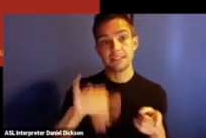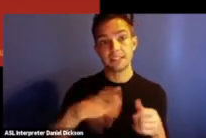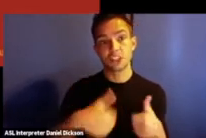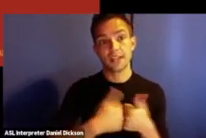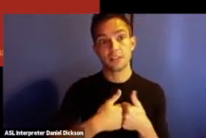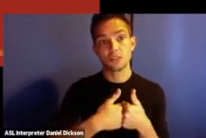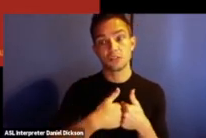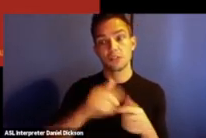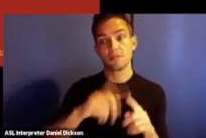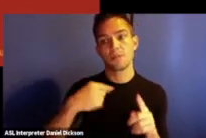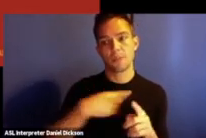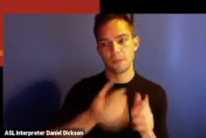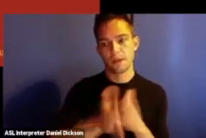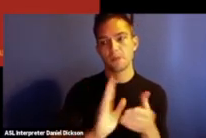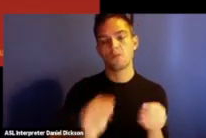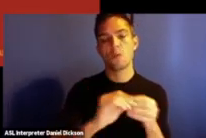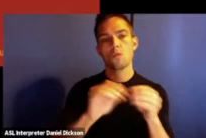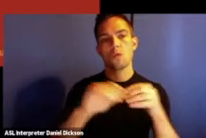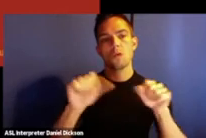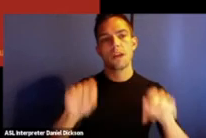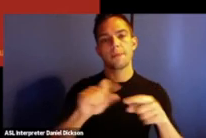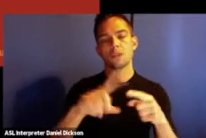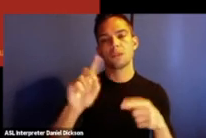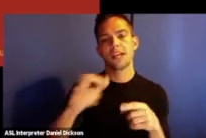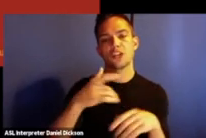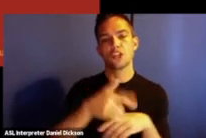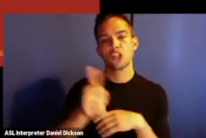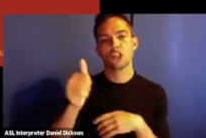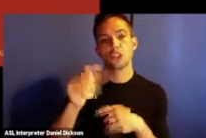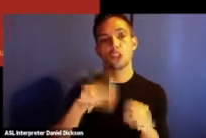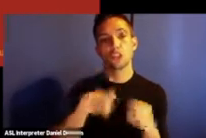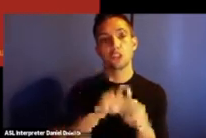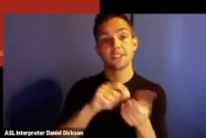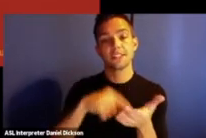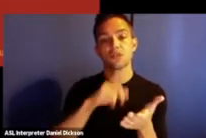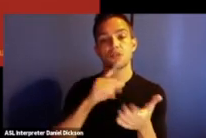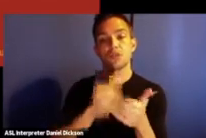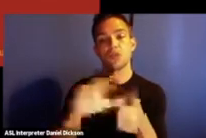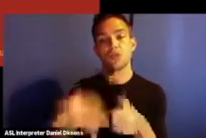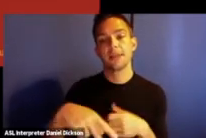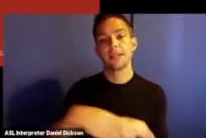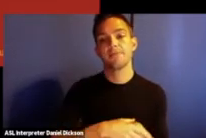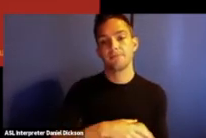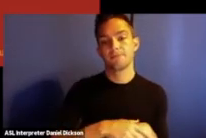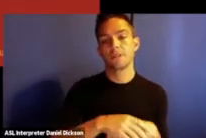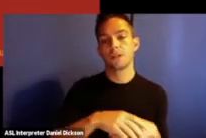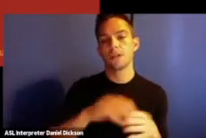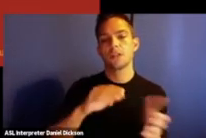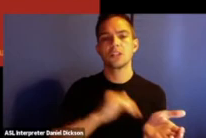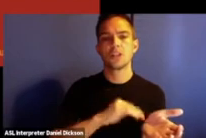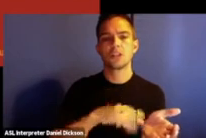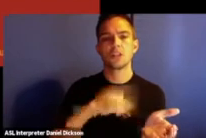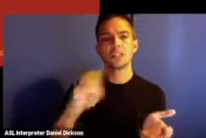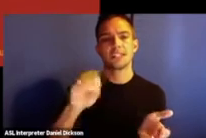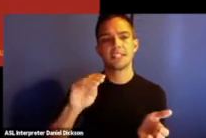challenge, but we're becoming more and more able to diagnose earlier. And particularly this is true of cerebral palsy. As Dr. Damiano had